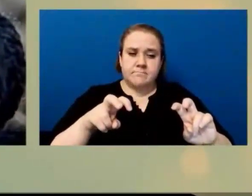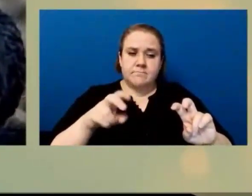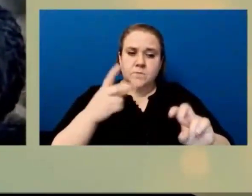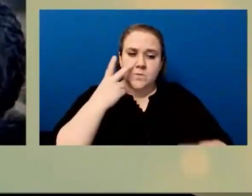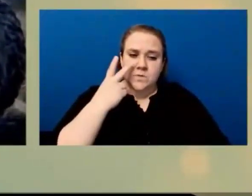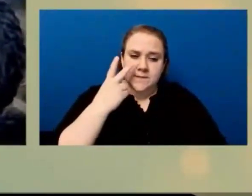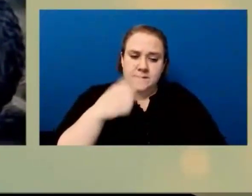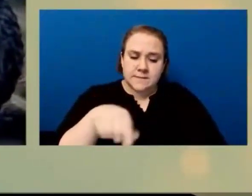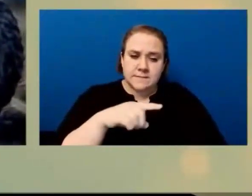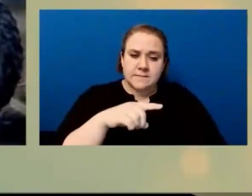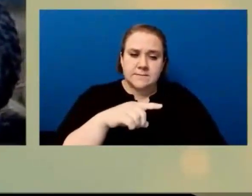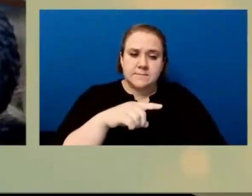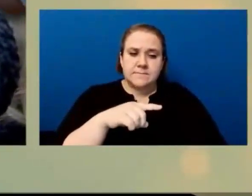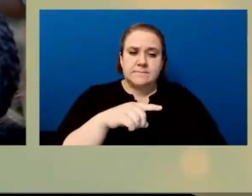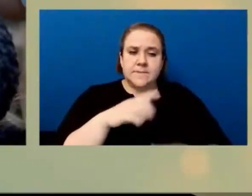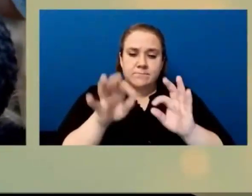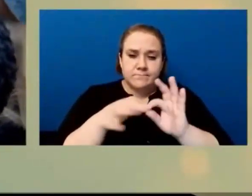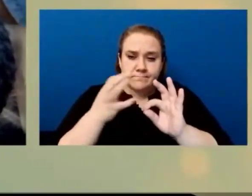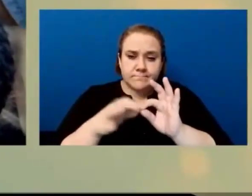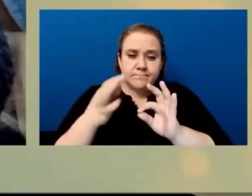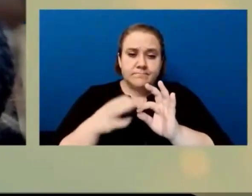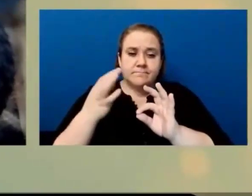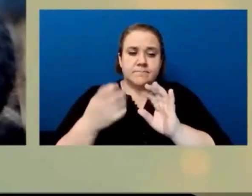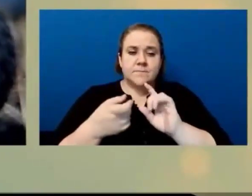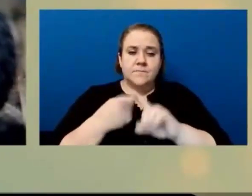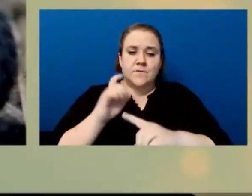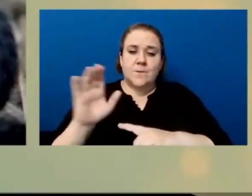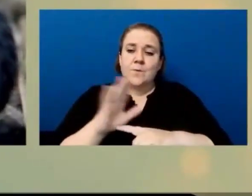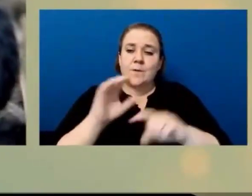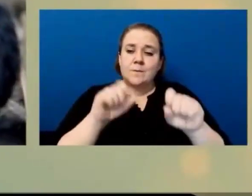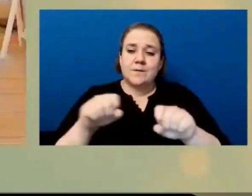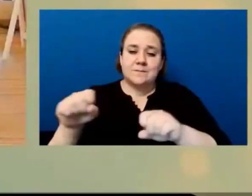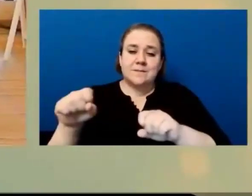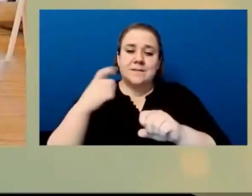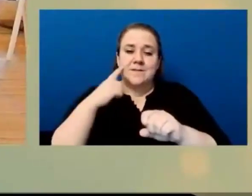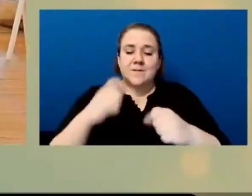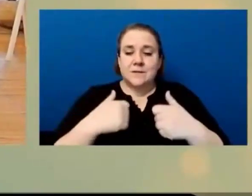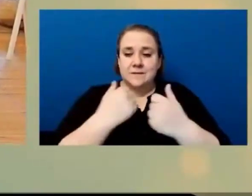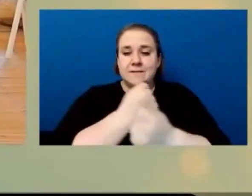you see that they were spun out of your capacity to love.